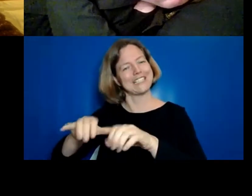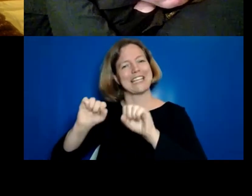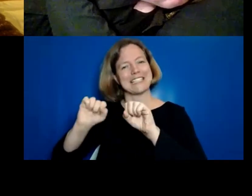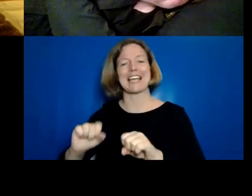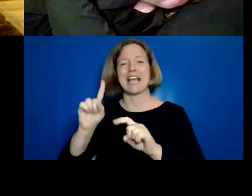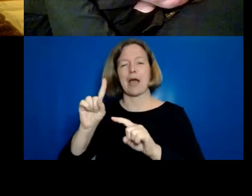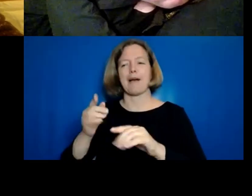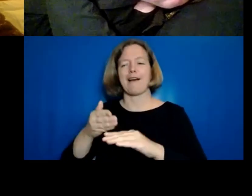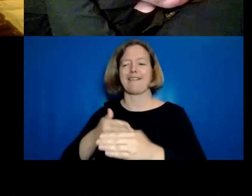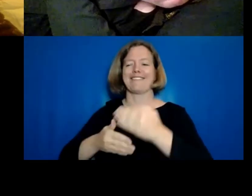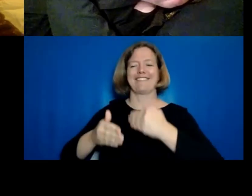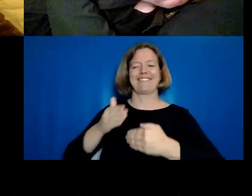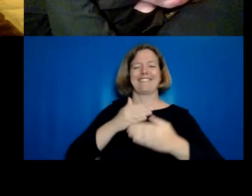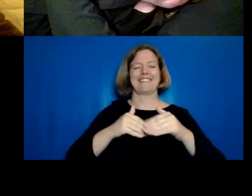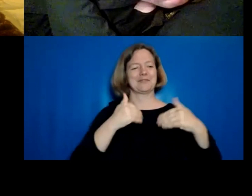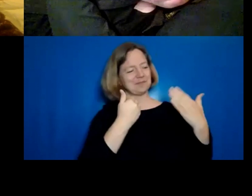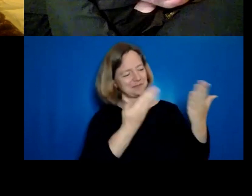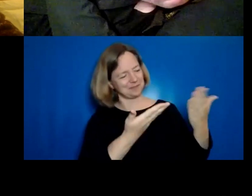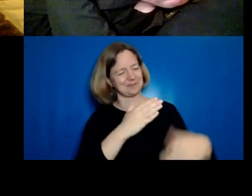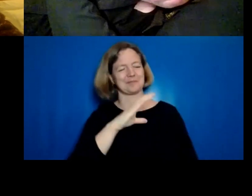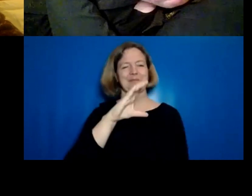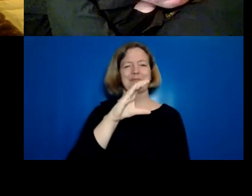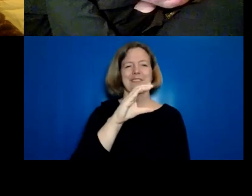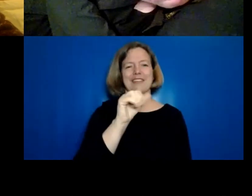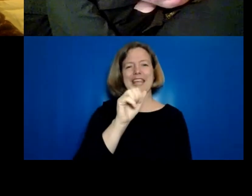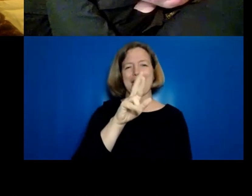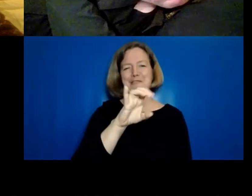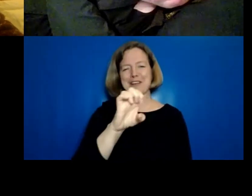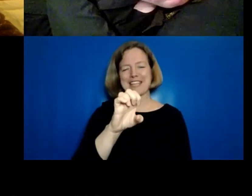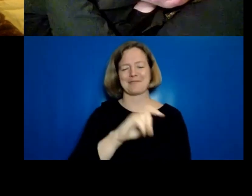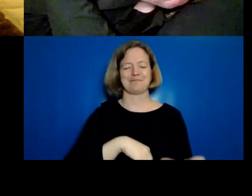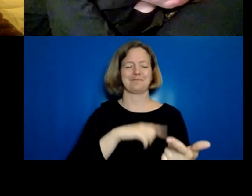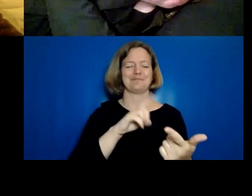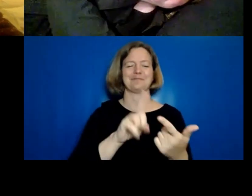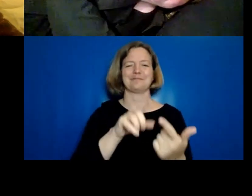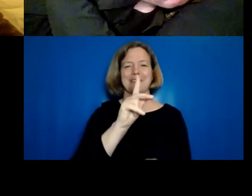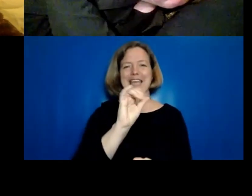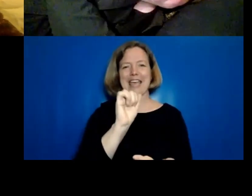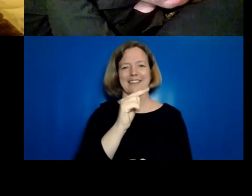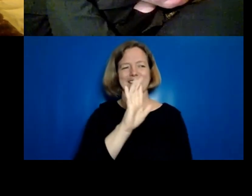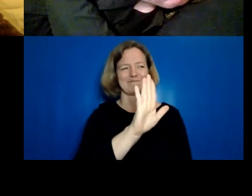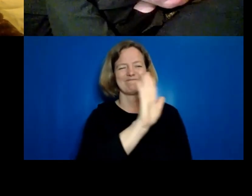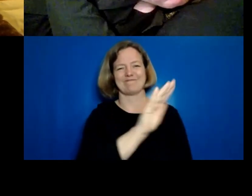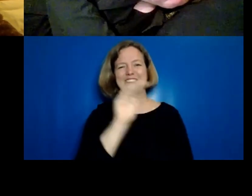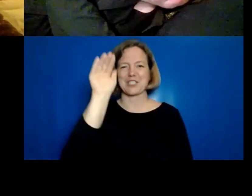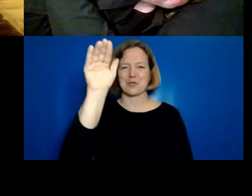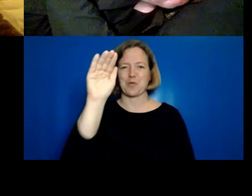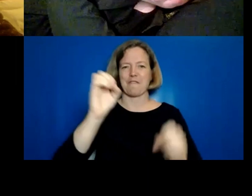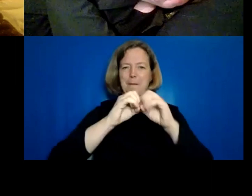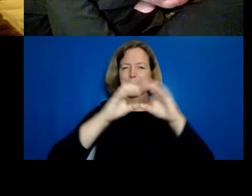Kate, what are you dreaming of when you think about the future?